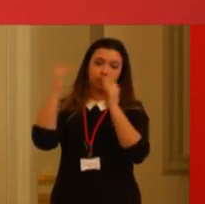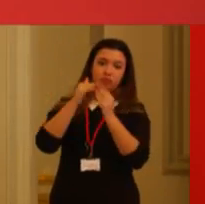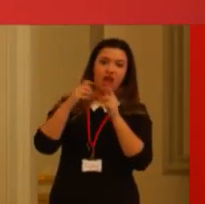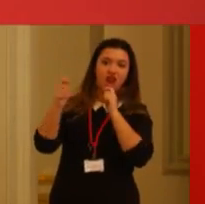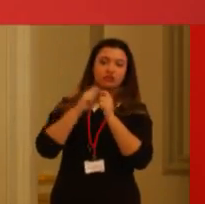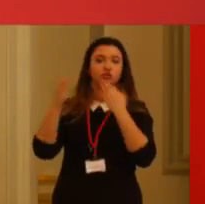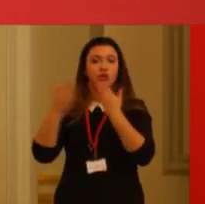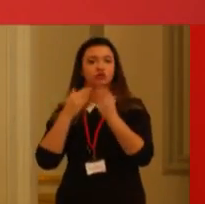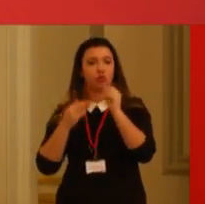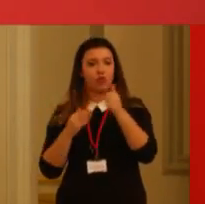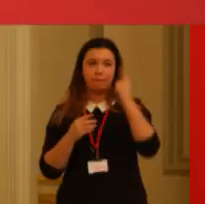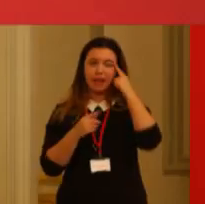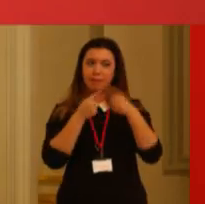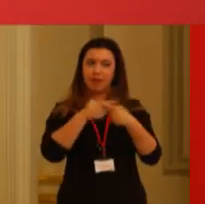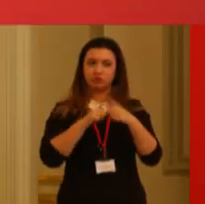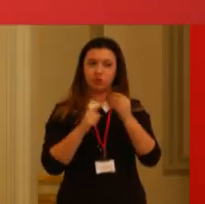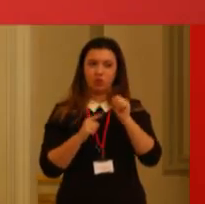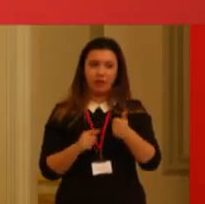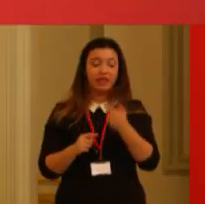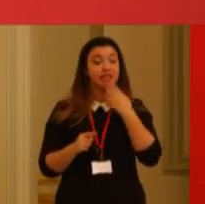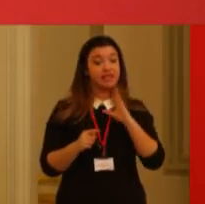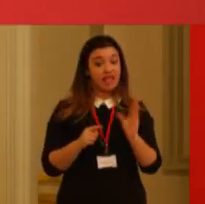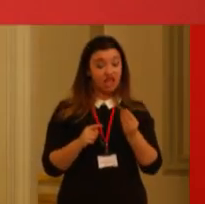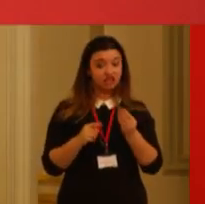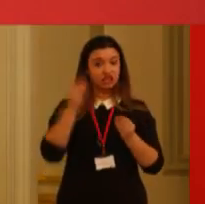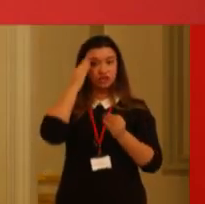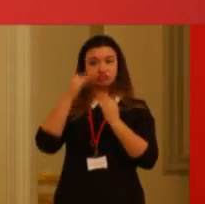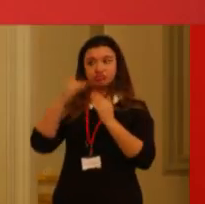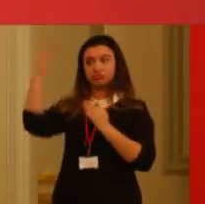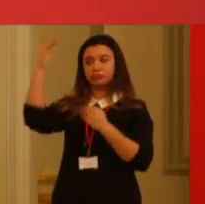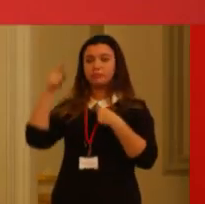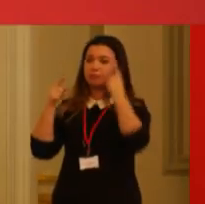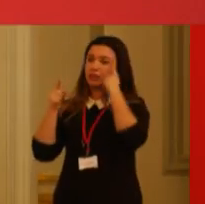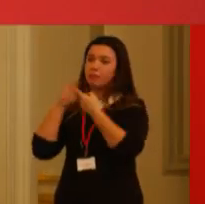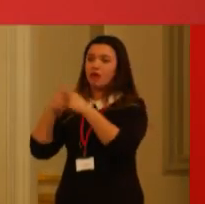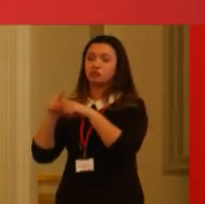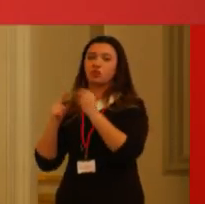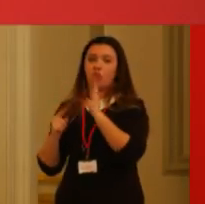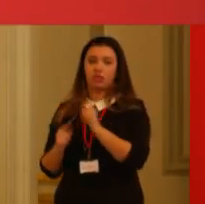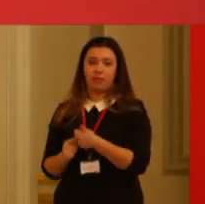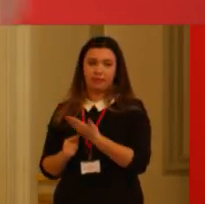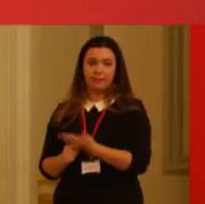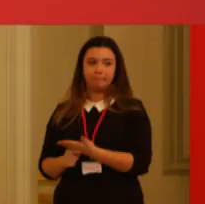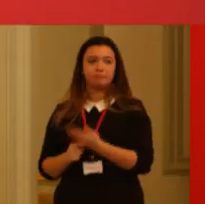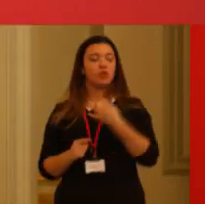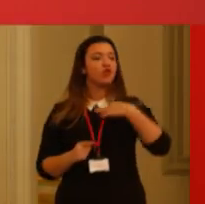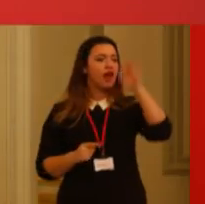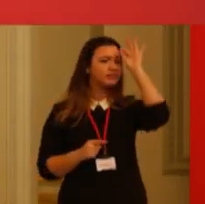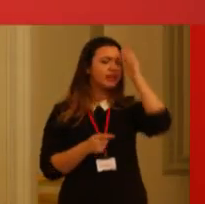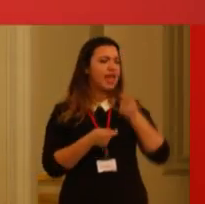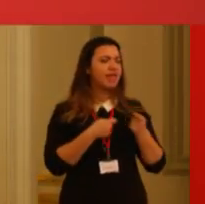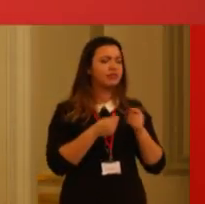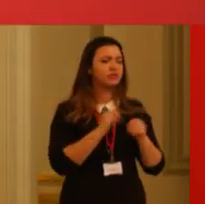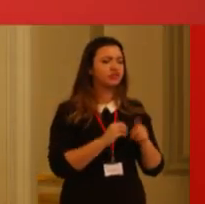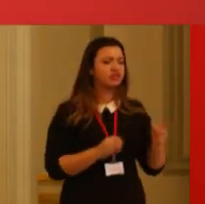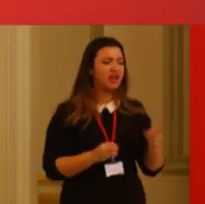top to bottom or from bottom to top. Mentorship that goes both ways. And we now see experience spreading for mentorship that